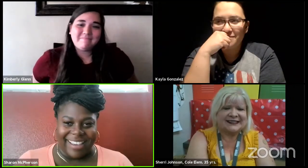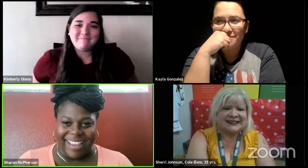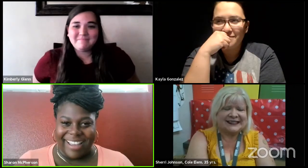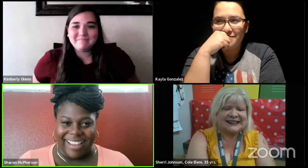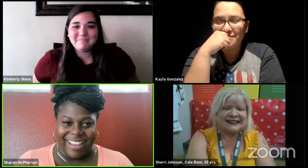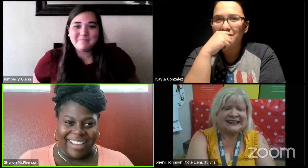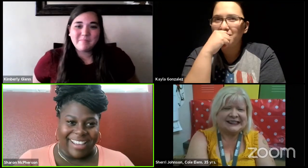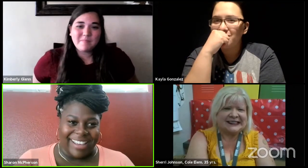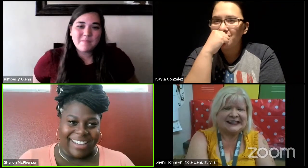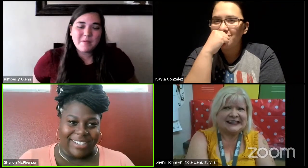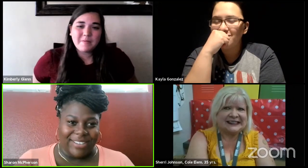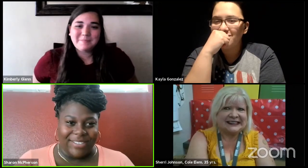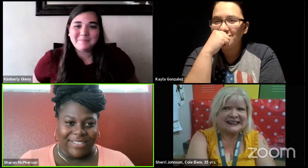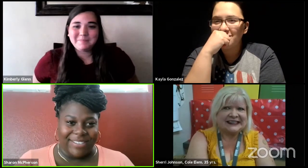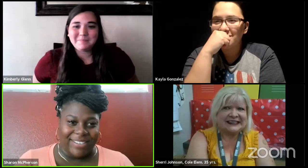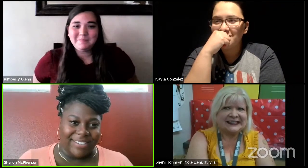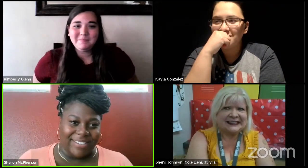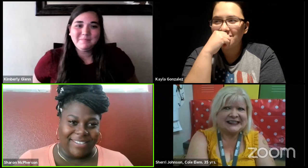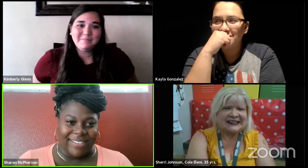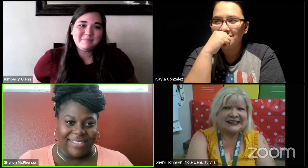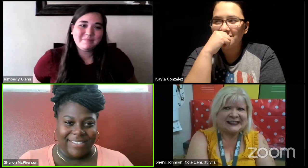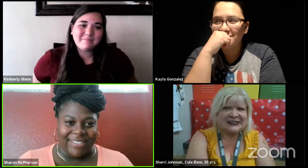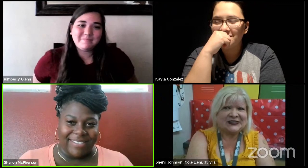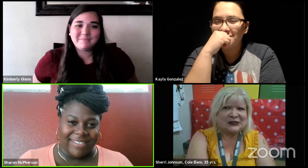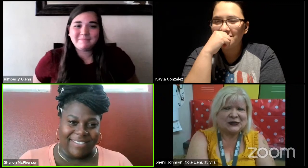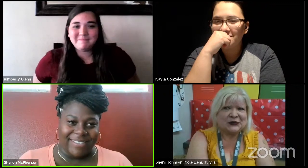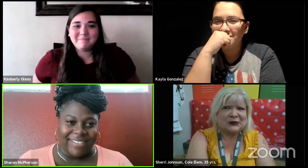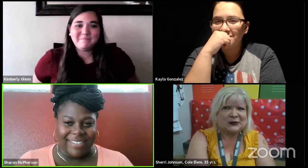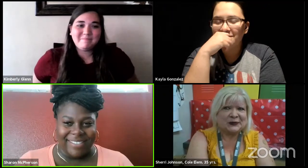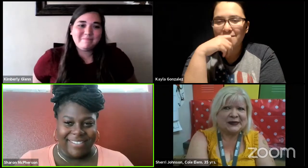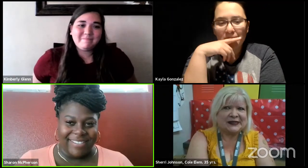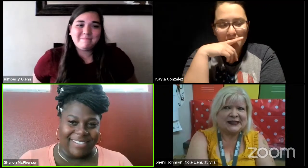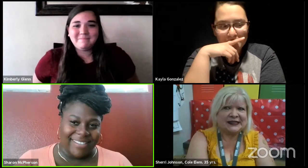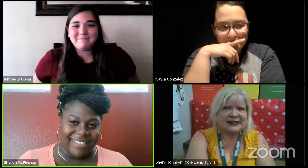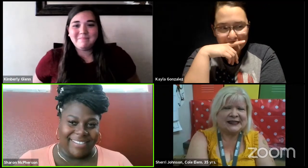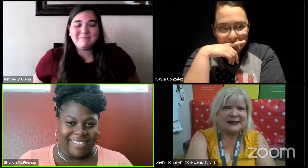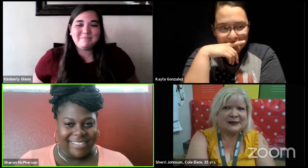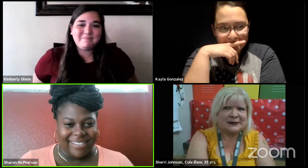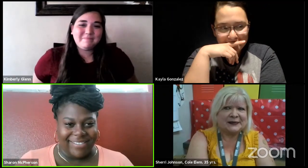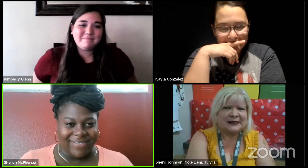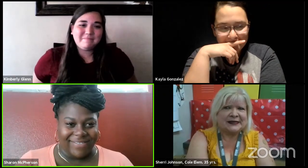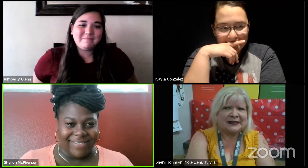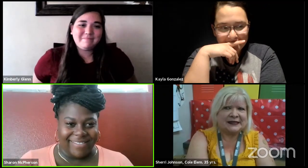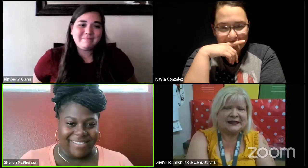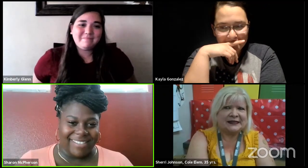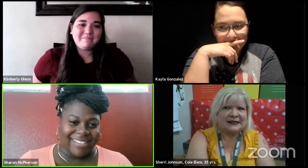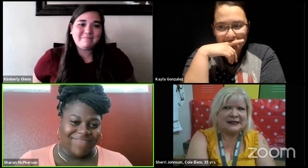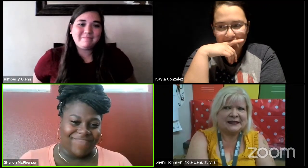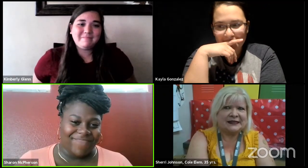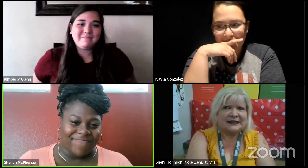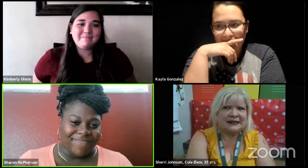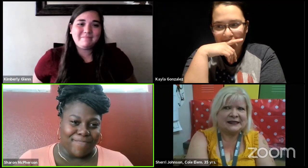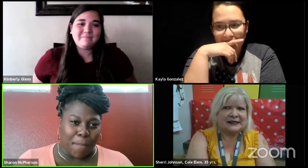thinking. Do, do, do, do, do, do, do.